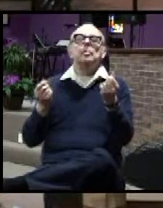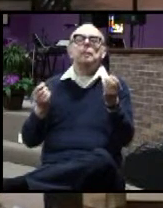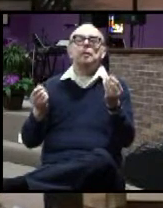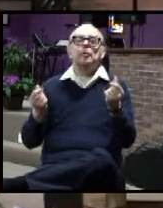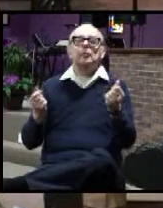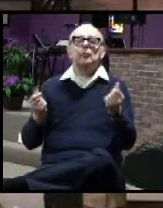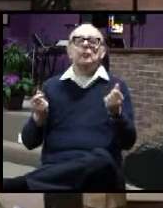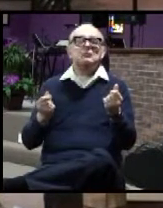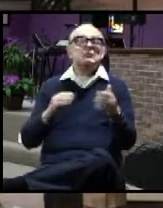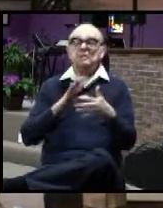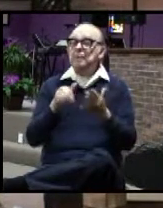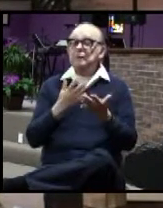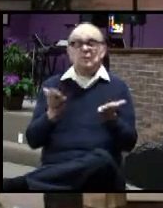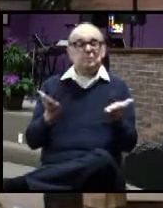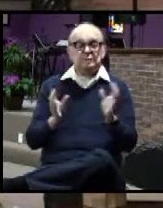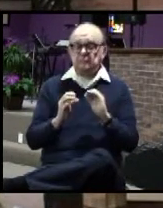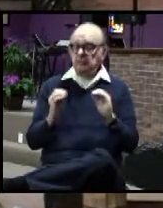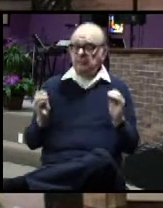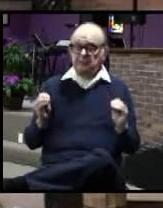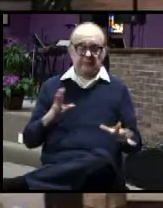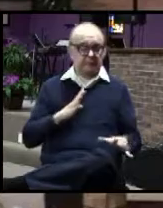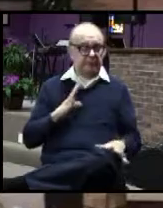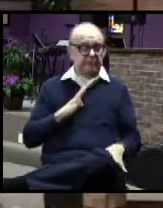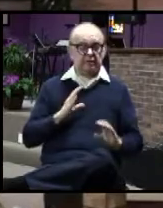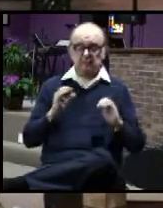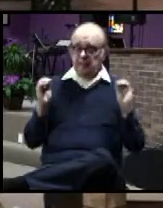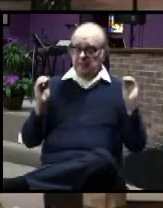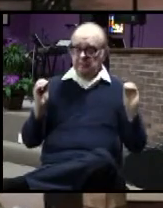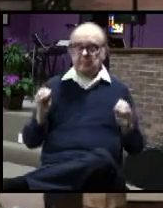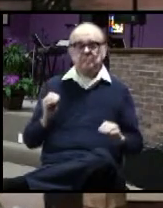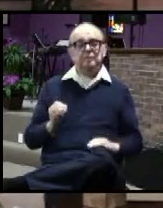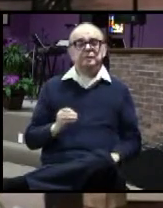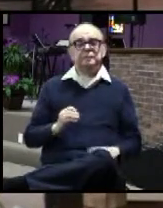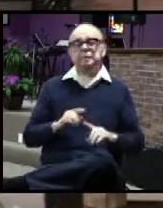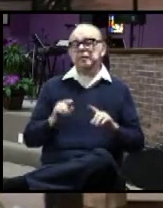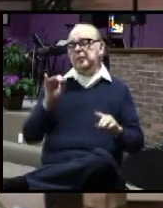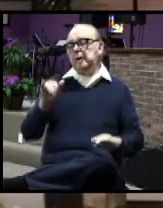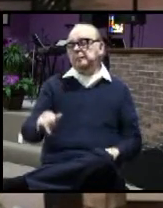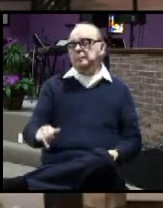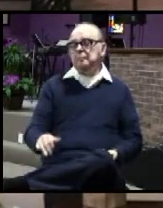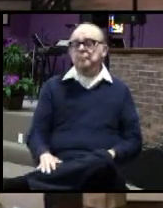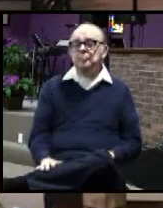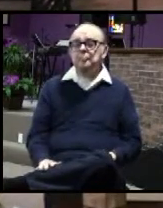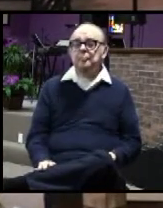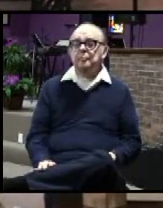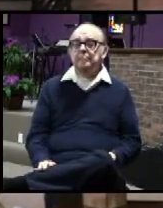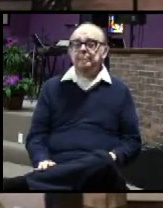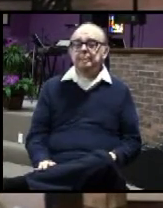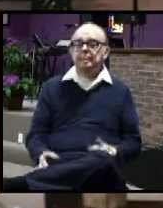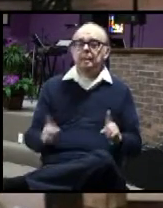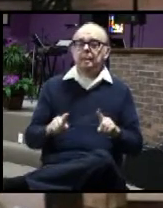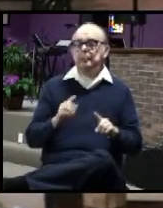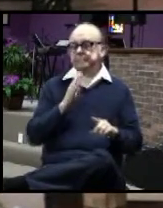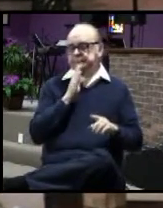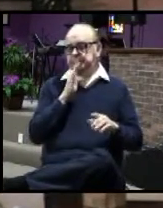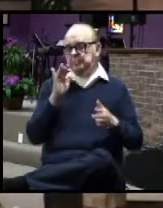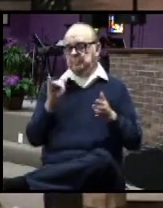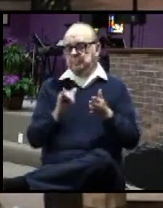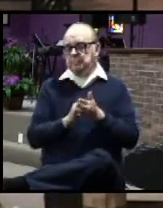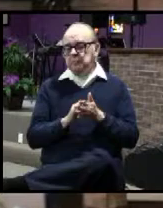That's all it was. Nothing fancy about it at all. But yet, when they were talking about